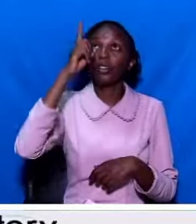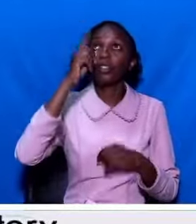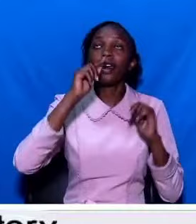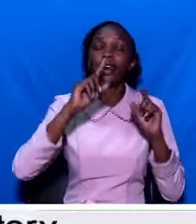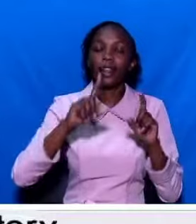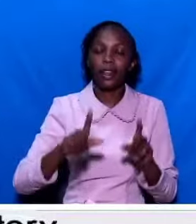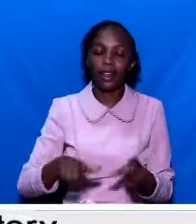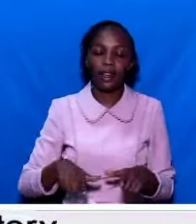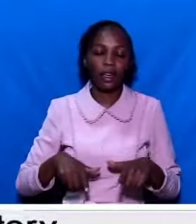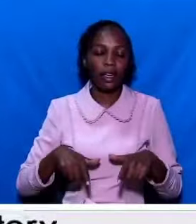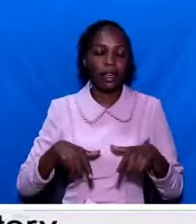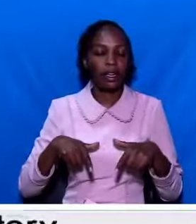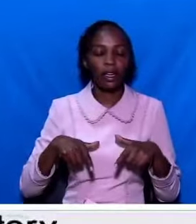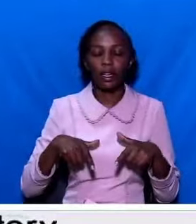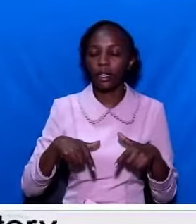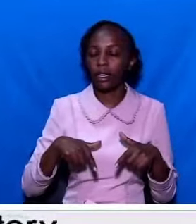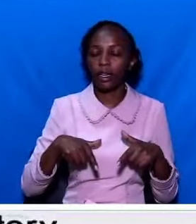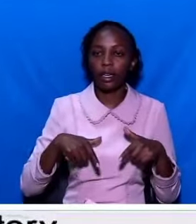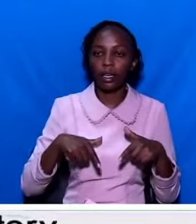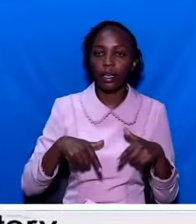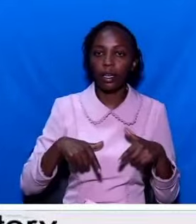Because he